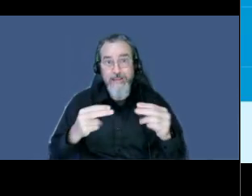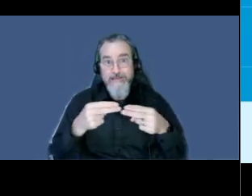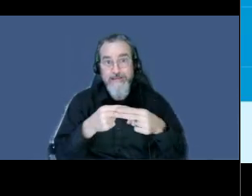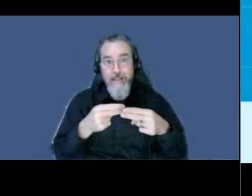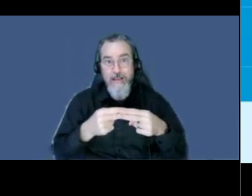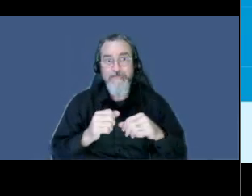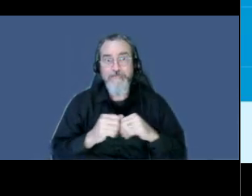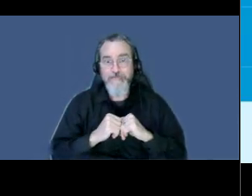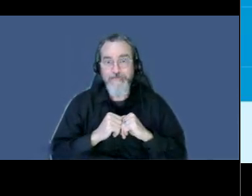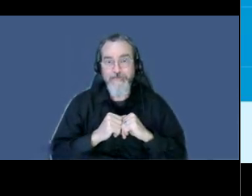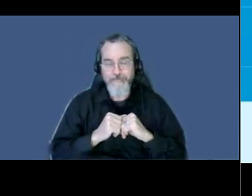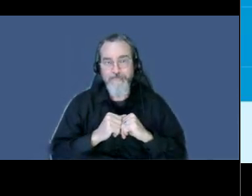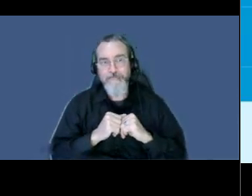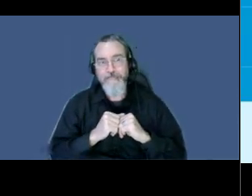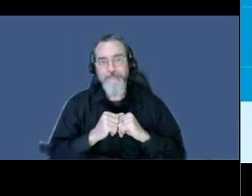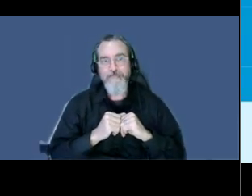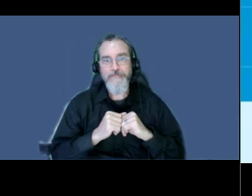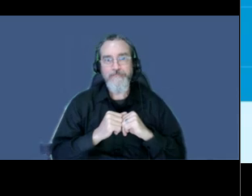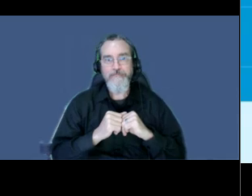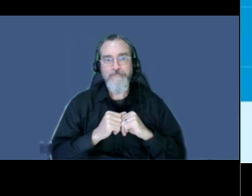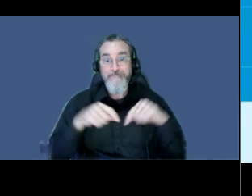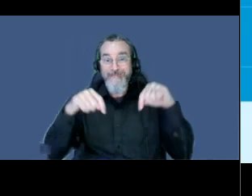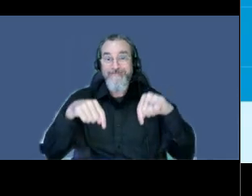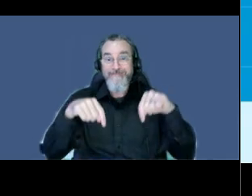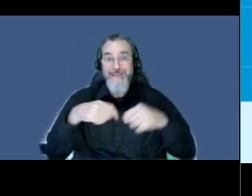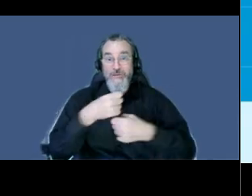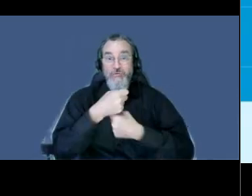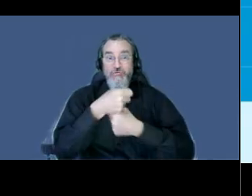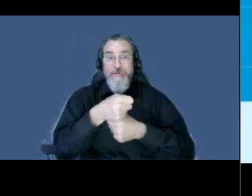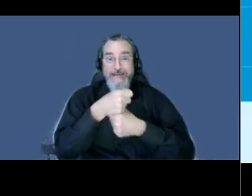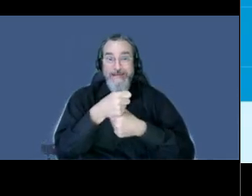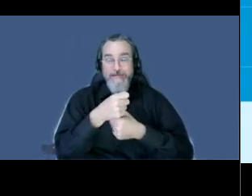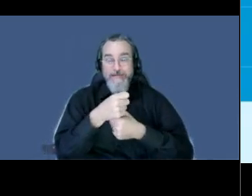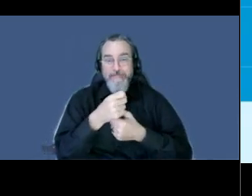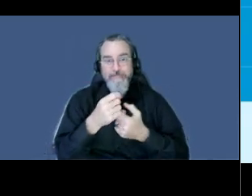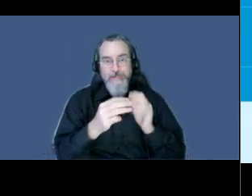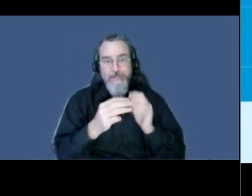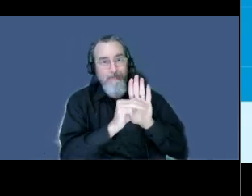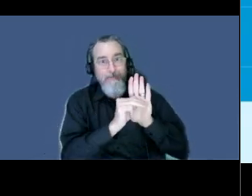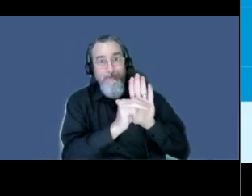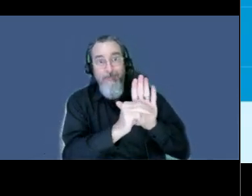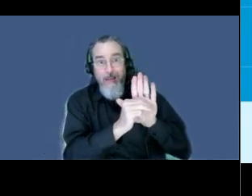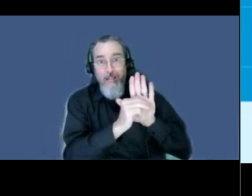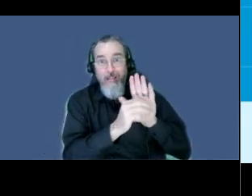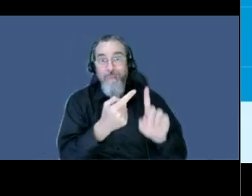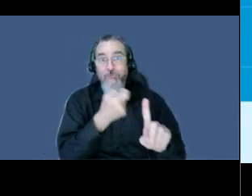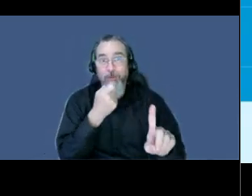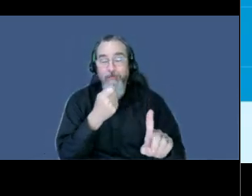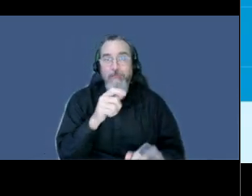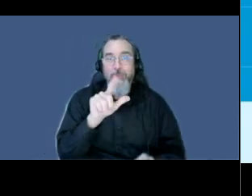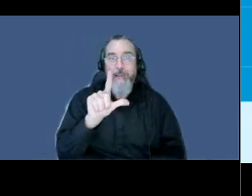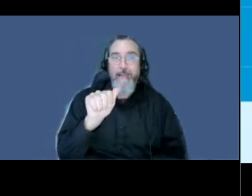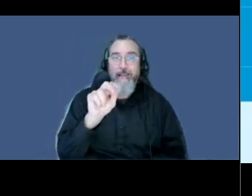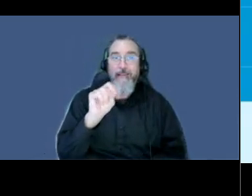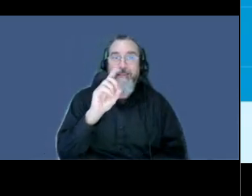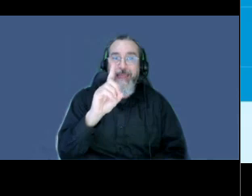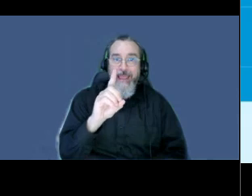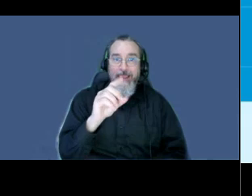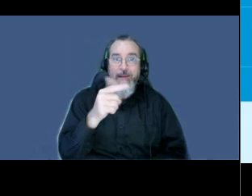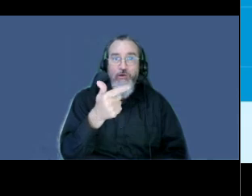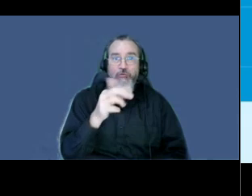Thank you. Sea Grant, when it was created, was modeled after land grant. Many of you are aware of that. Each of our